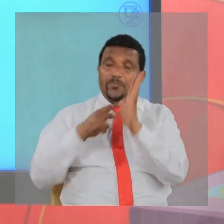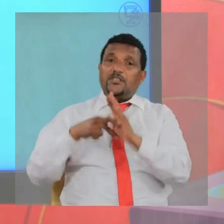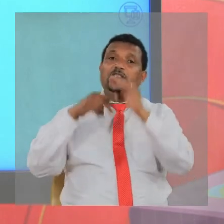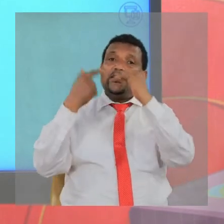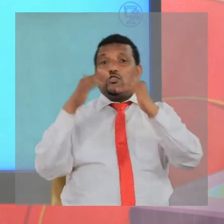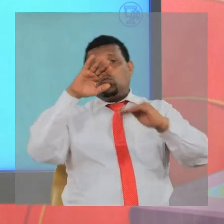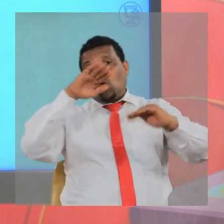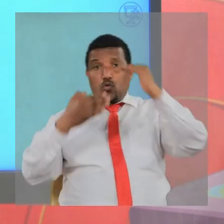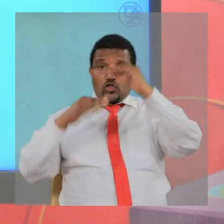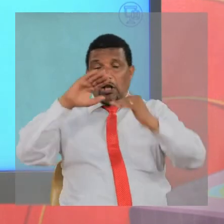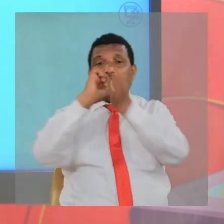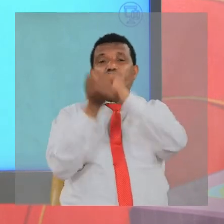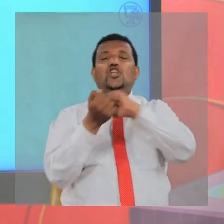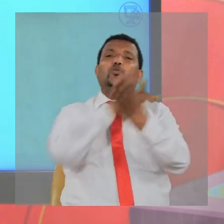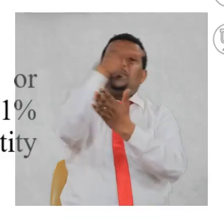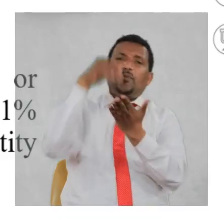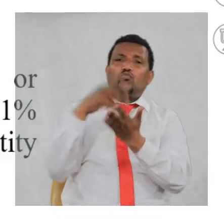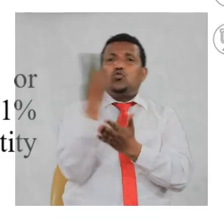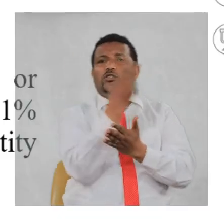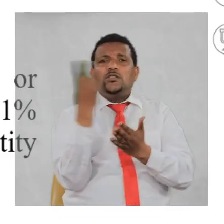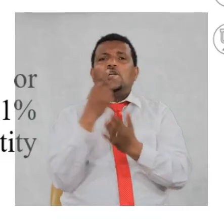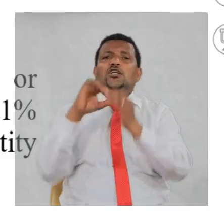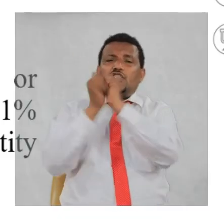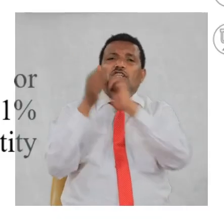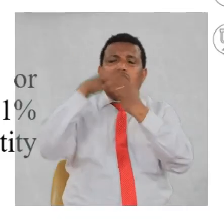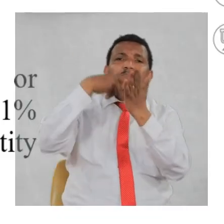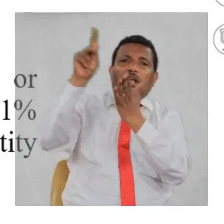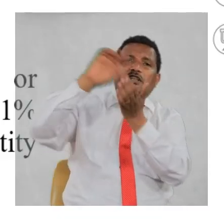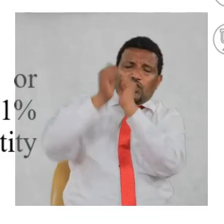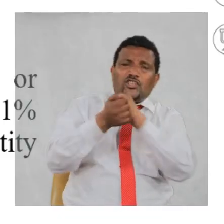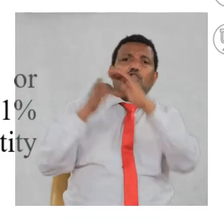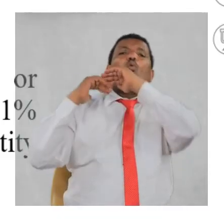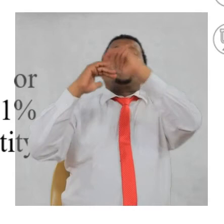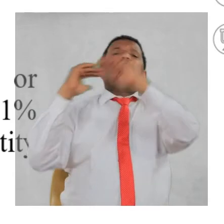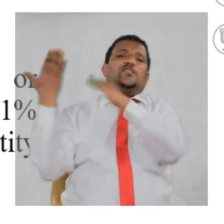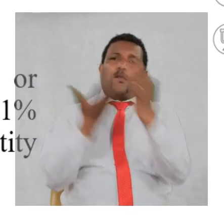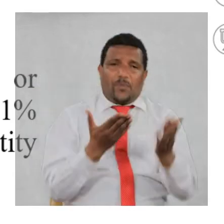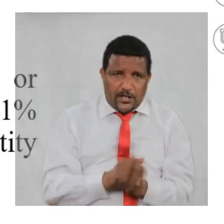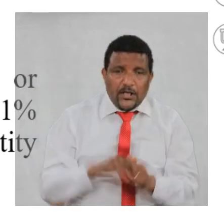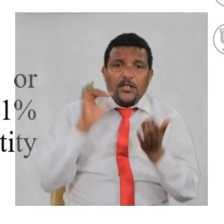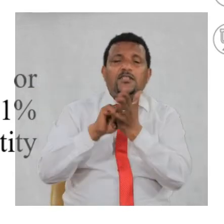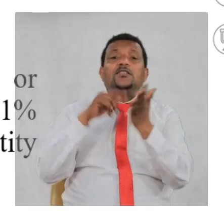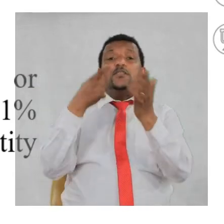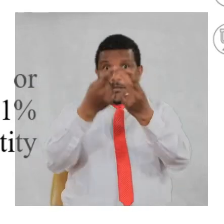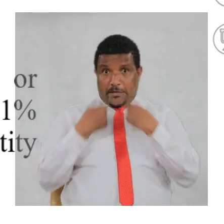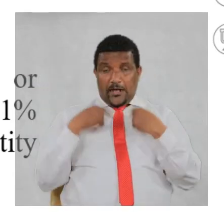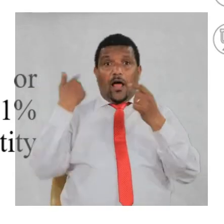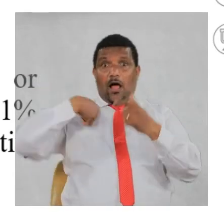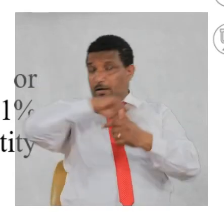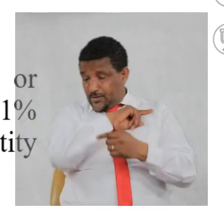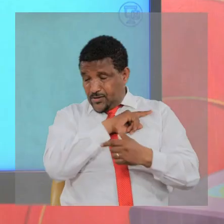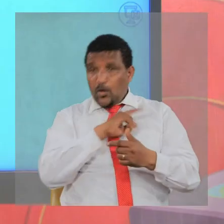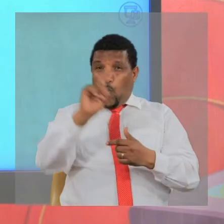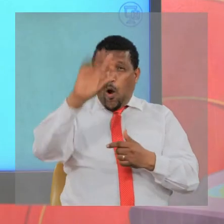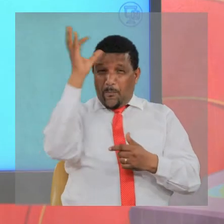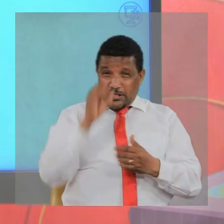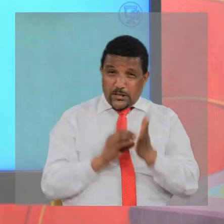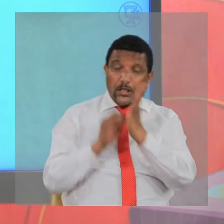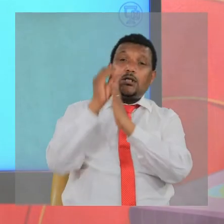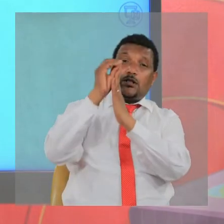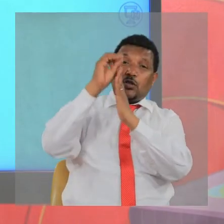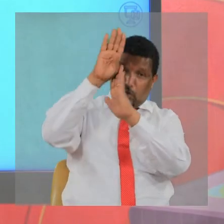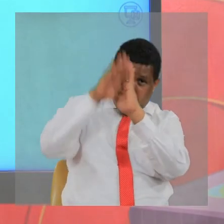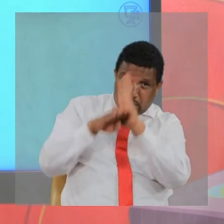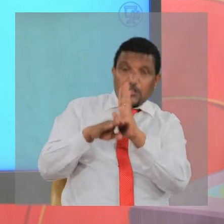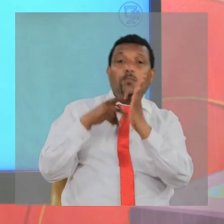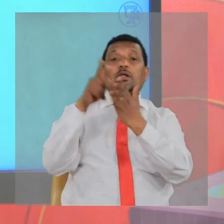there is proportional change between the change in price and the change in quantity supplied. This tells us a 1% increase